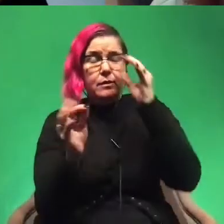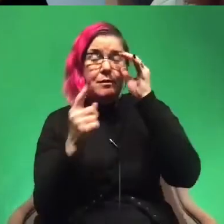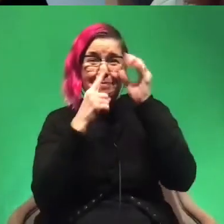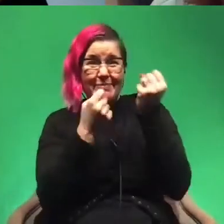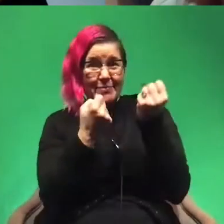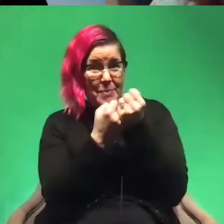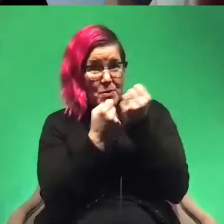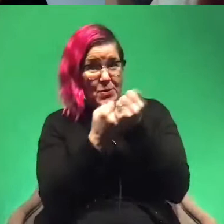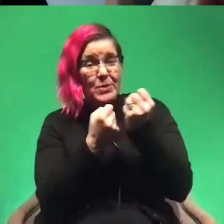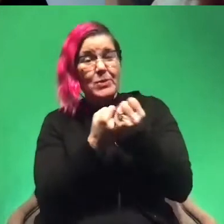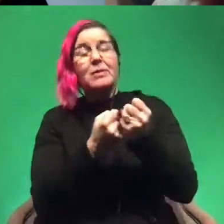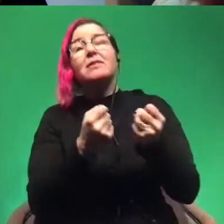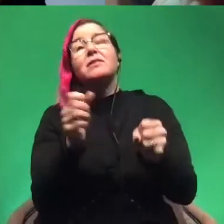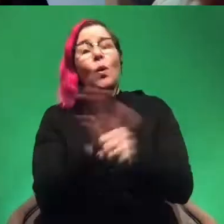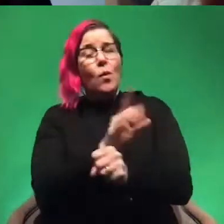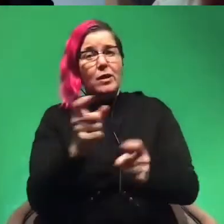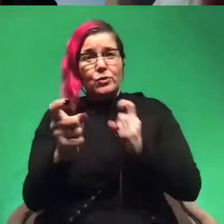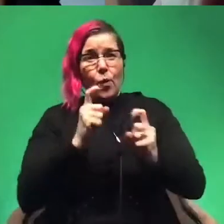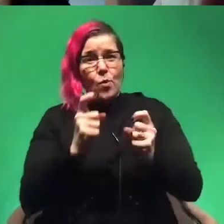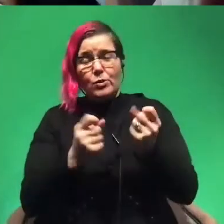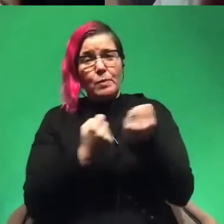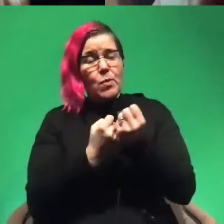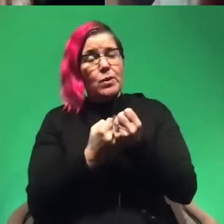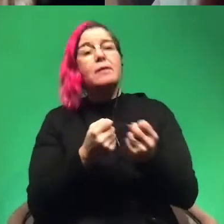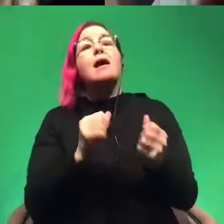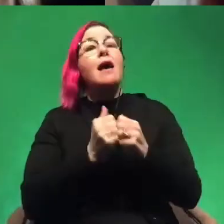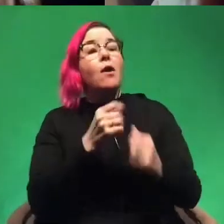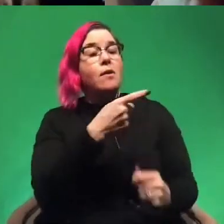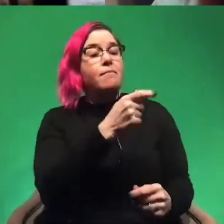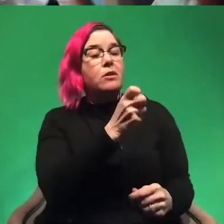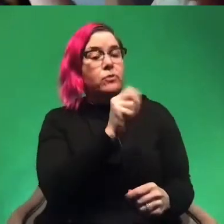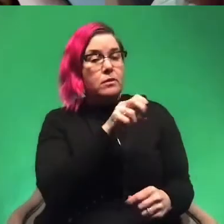really appreciate it. We're completely donor supported. And you can do that at